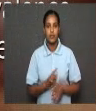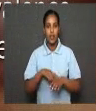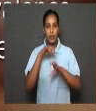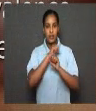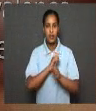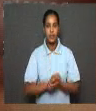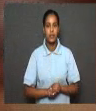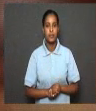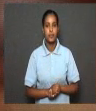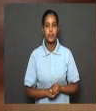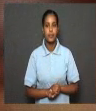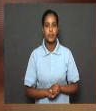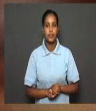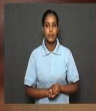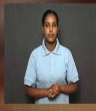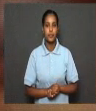Time's up!